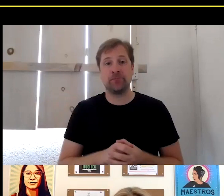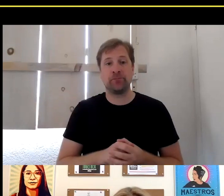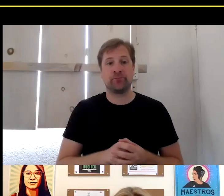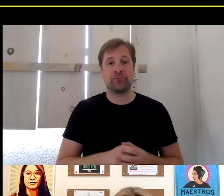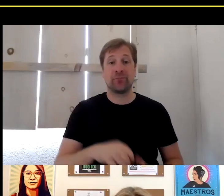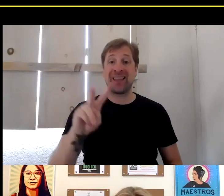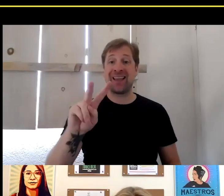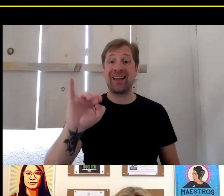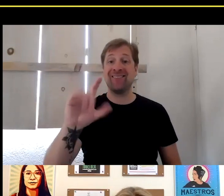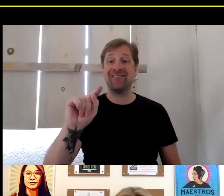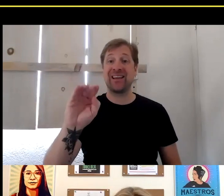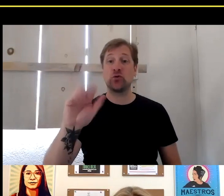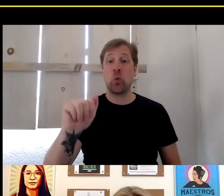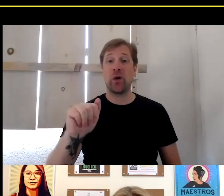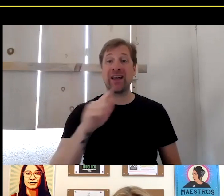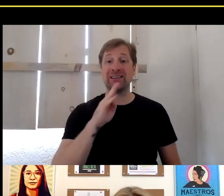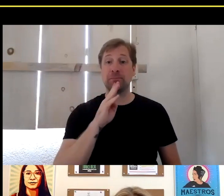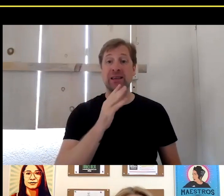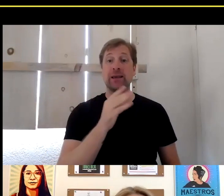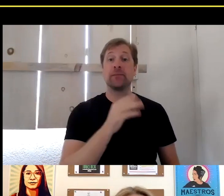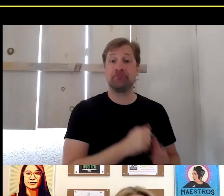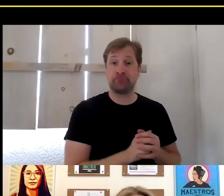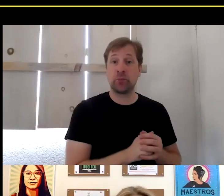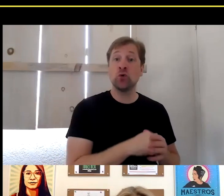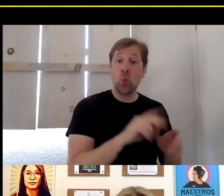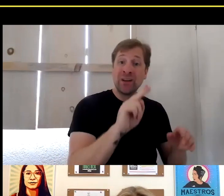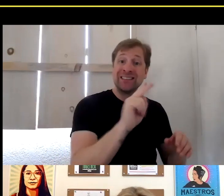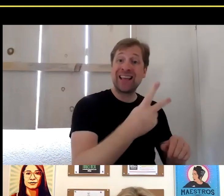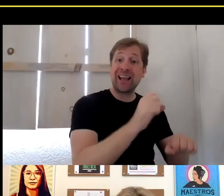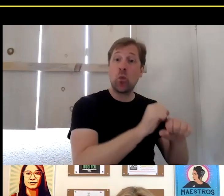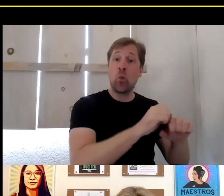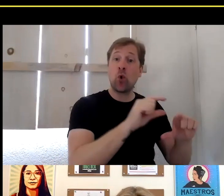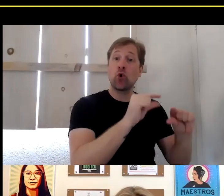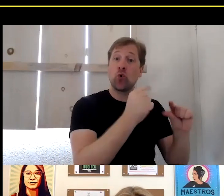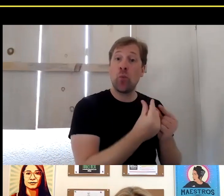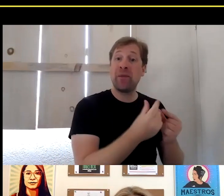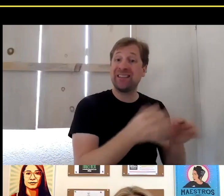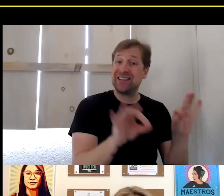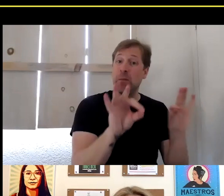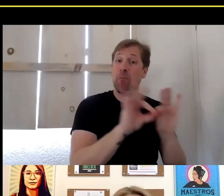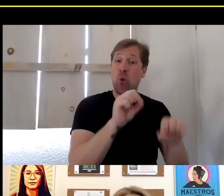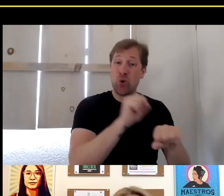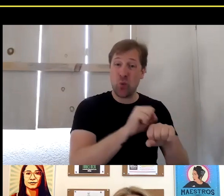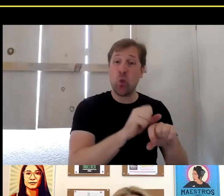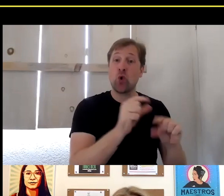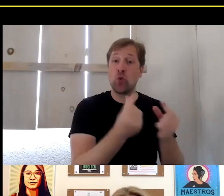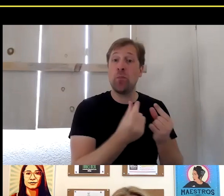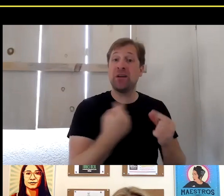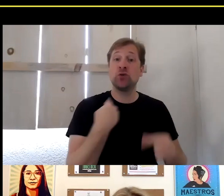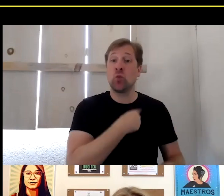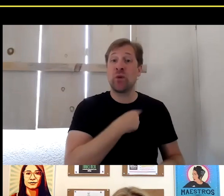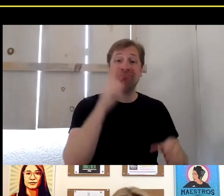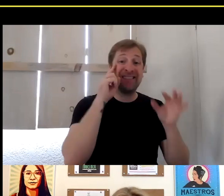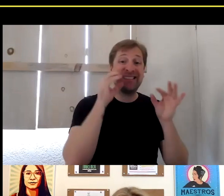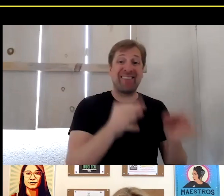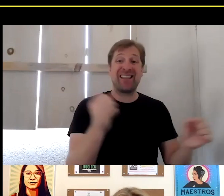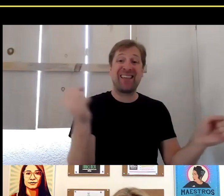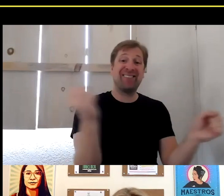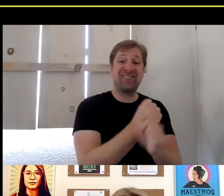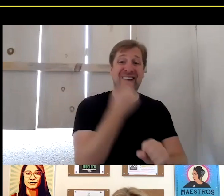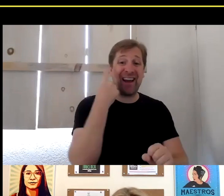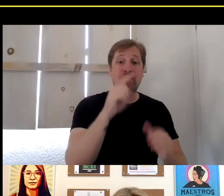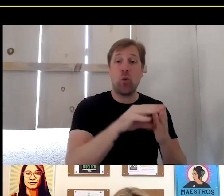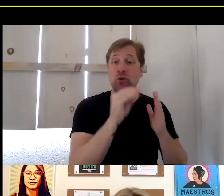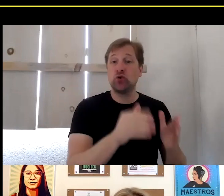our Student and Community Health Work Group. And this is a very important work group to us as we absolutely fight for our students